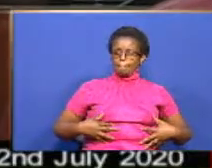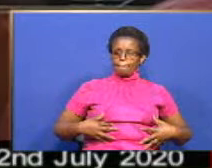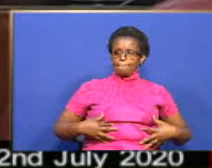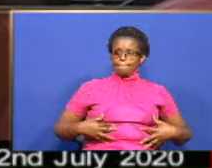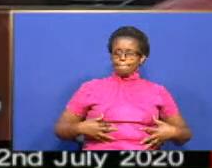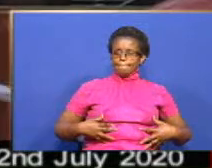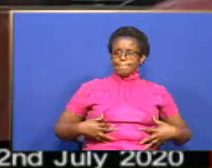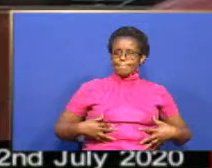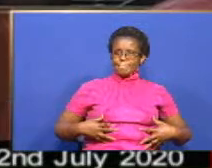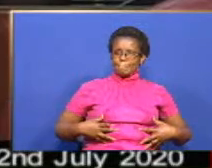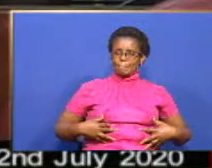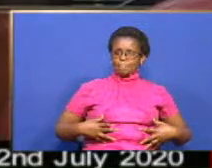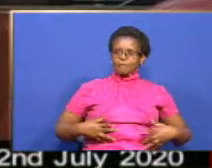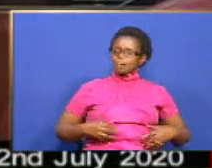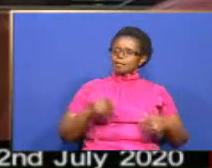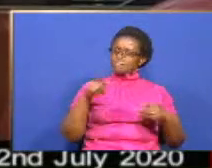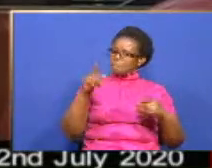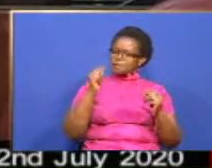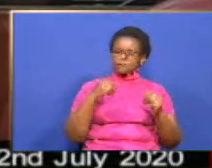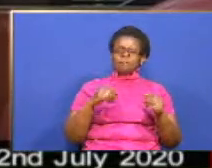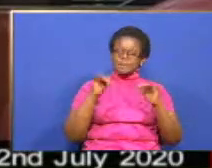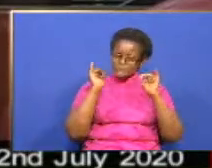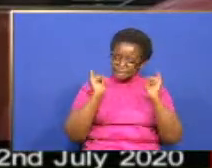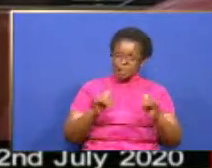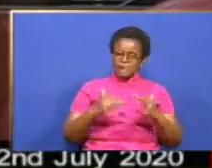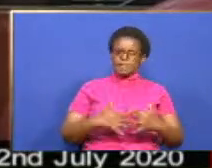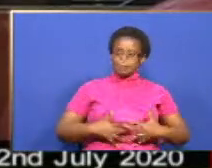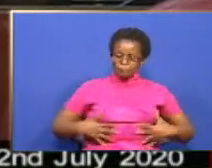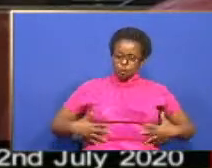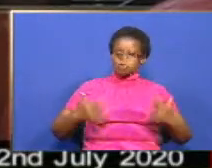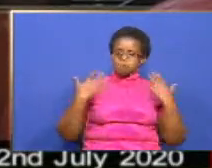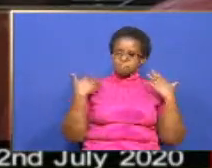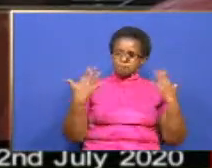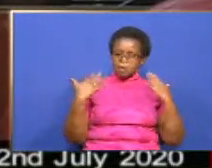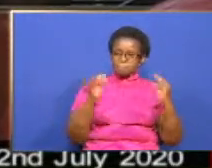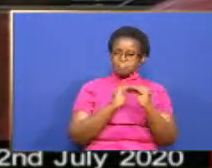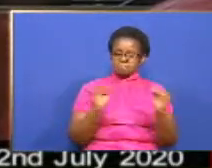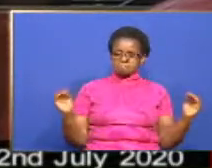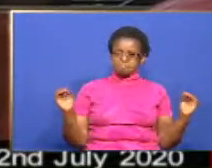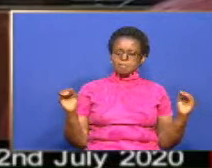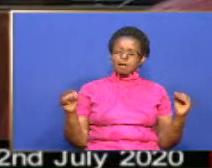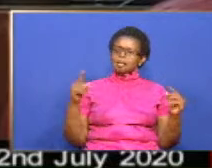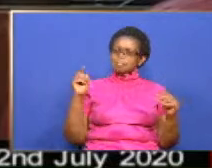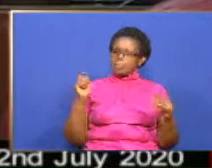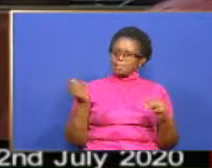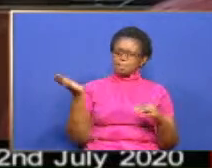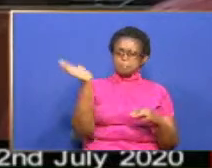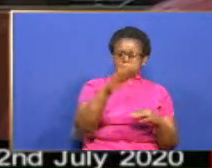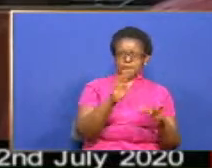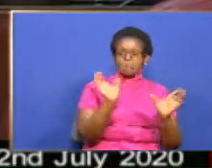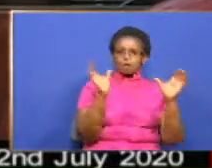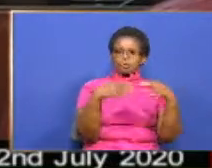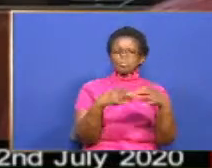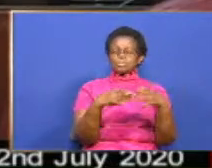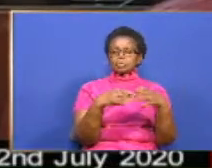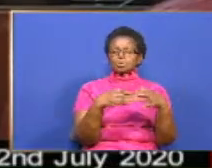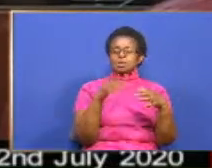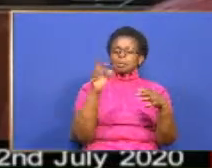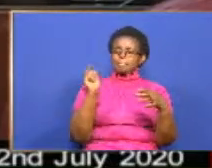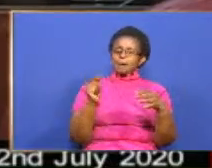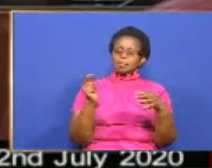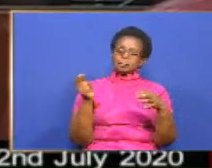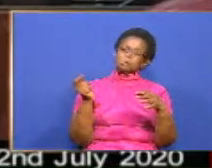because they will not be refugees forever, and at some point they will need to be reintegrated back into their communities or reintegrated within the host